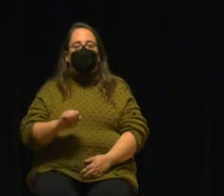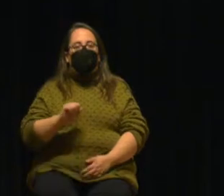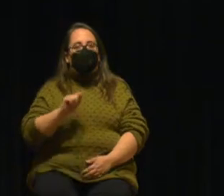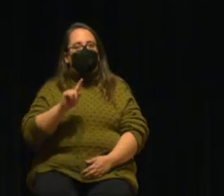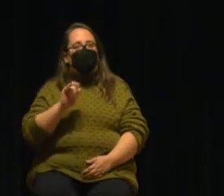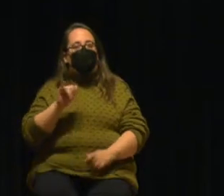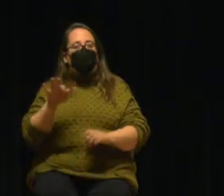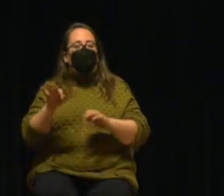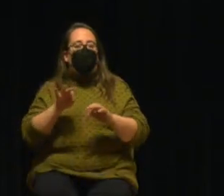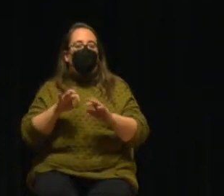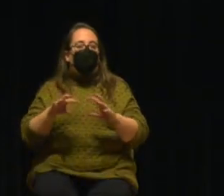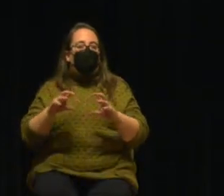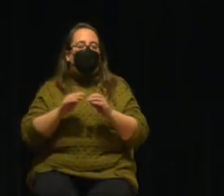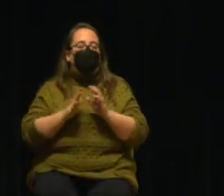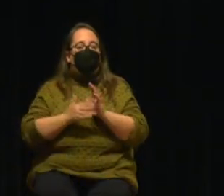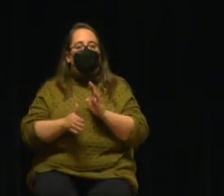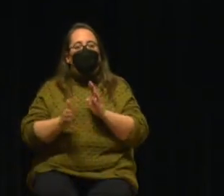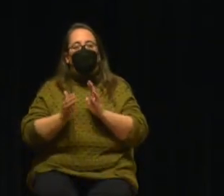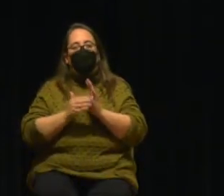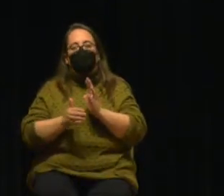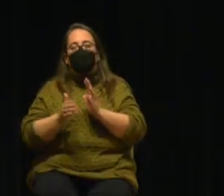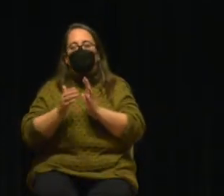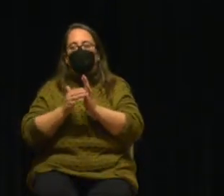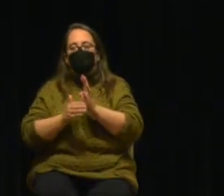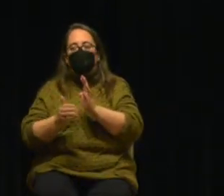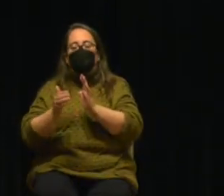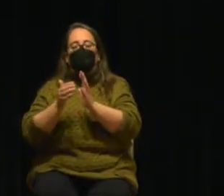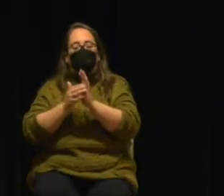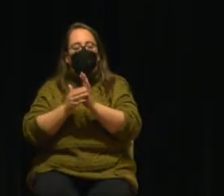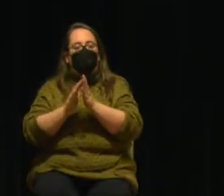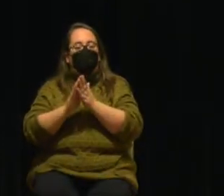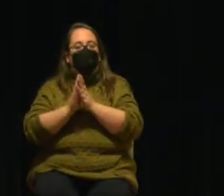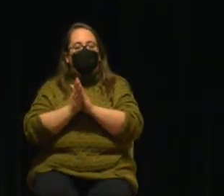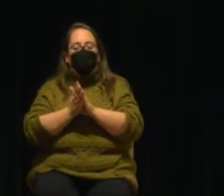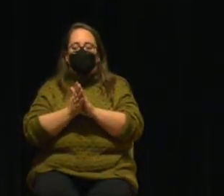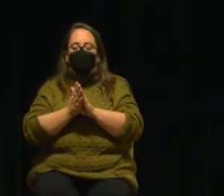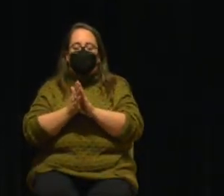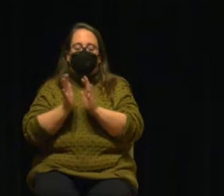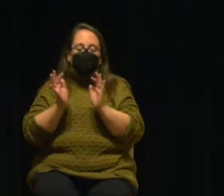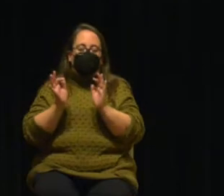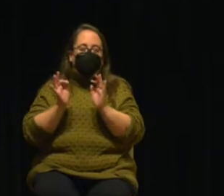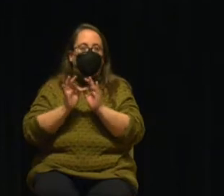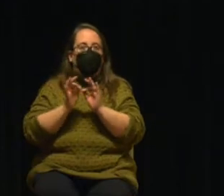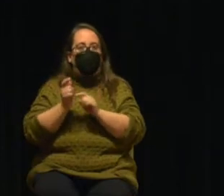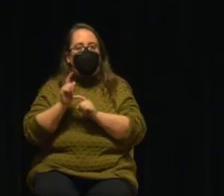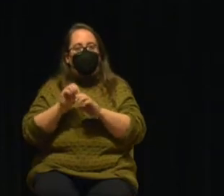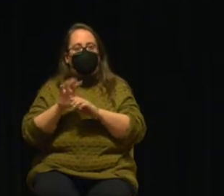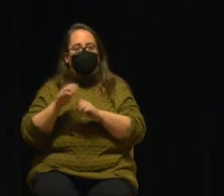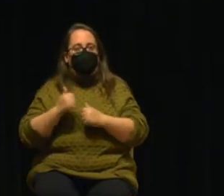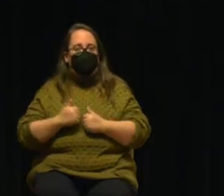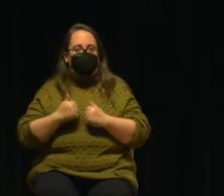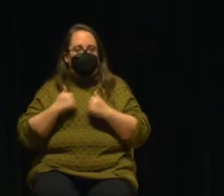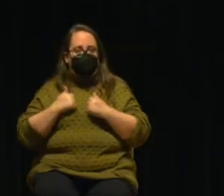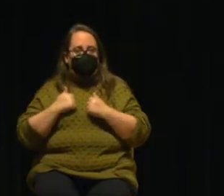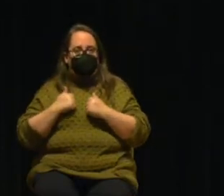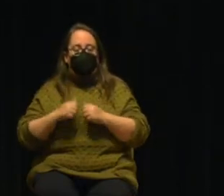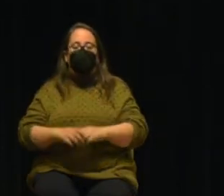meeting over and over again. It became one of the defining moments of his life.